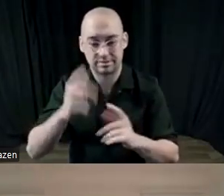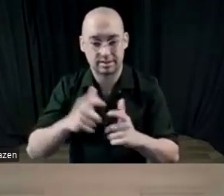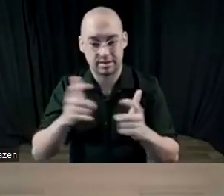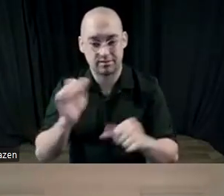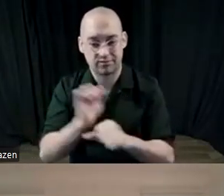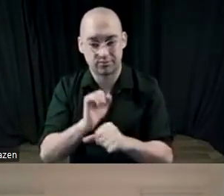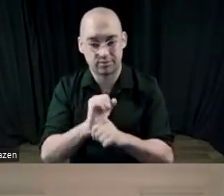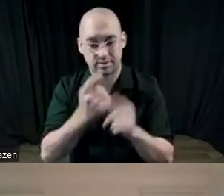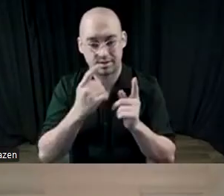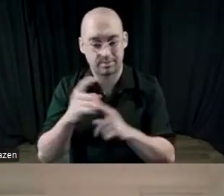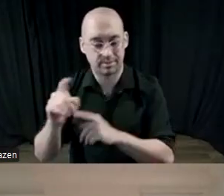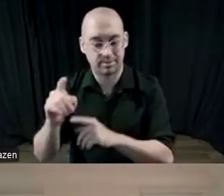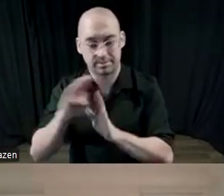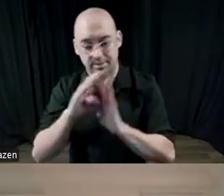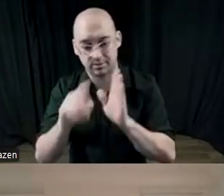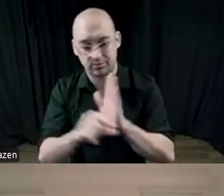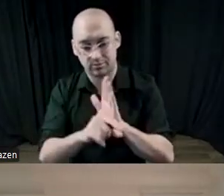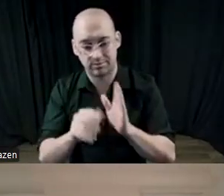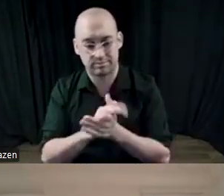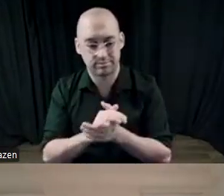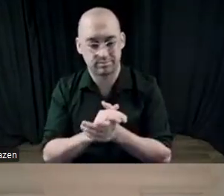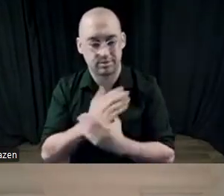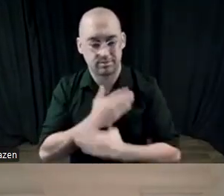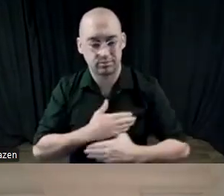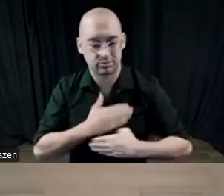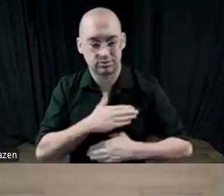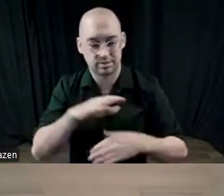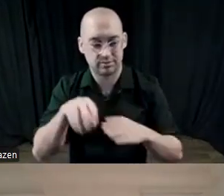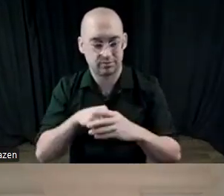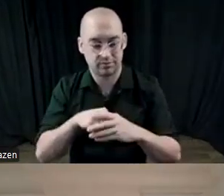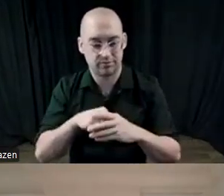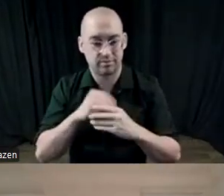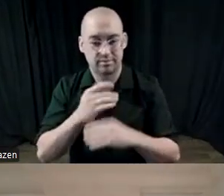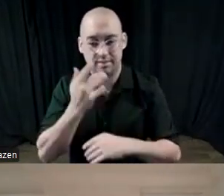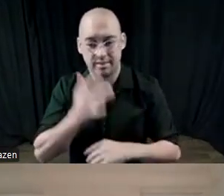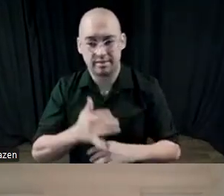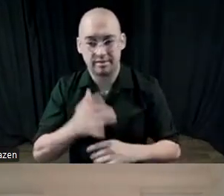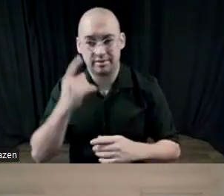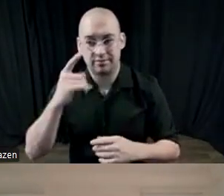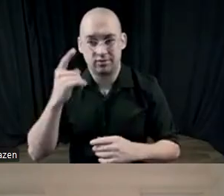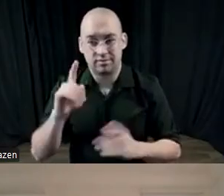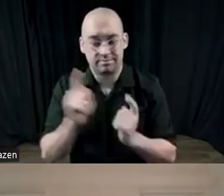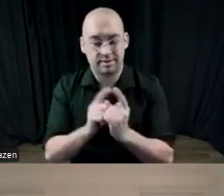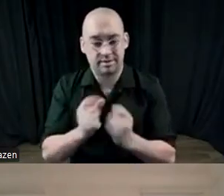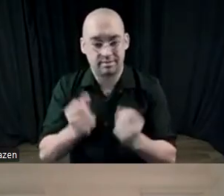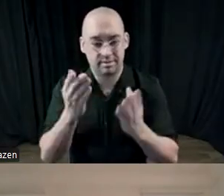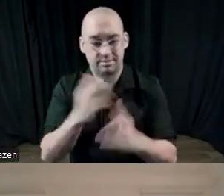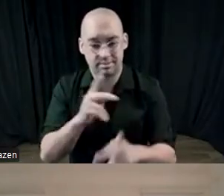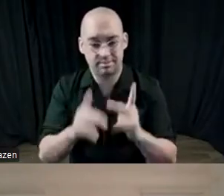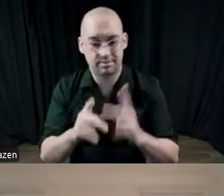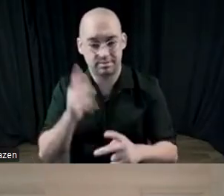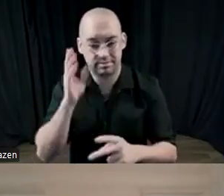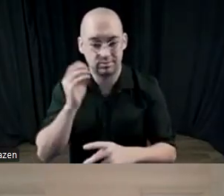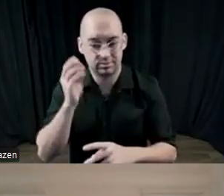the scenes, and appreciate being included in it. And feel very fortunate to have met a lot of people, been there a few times